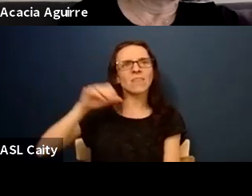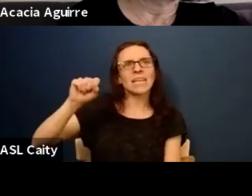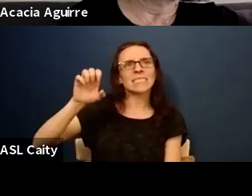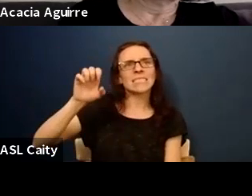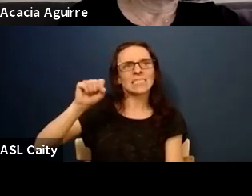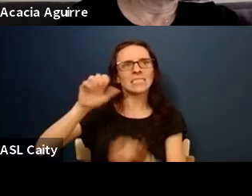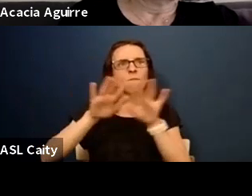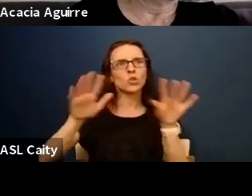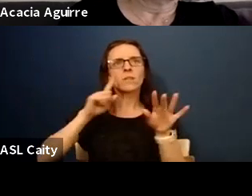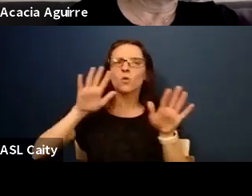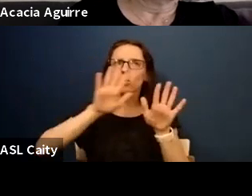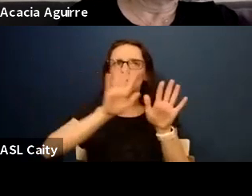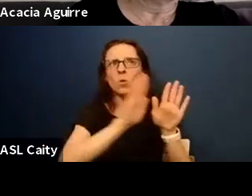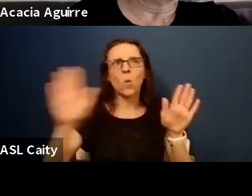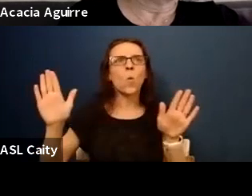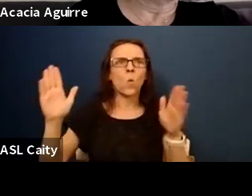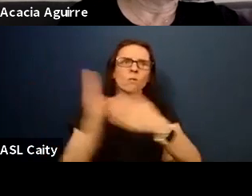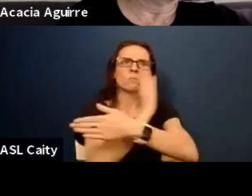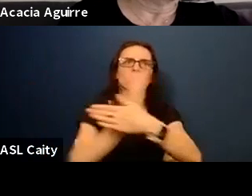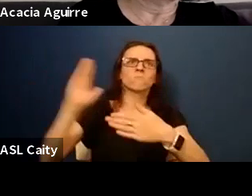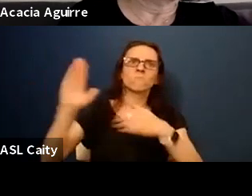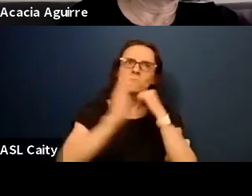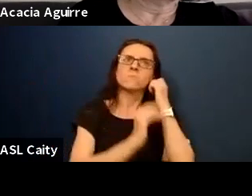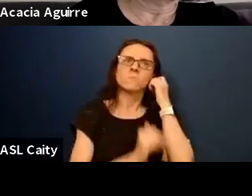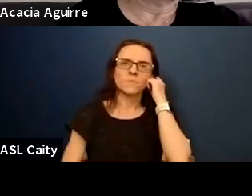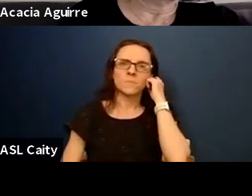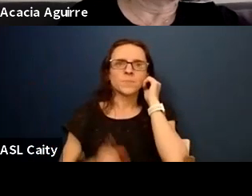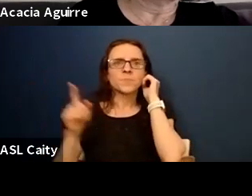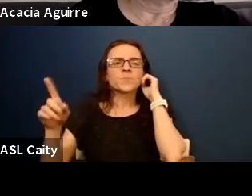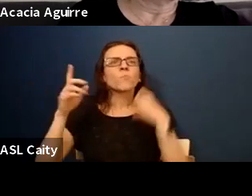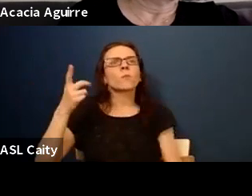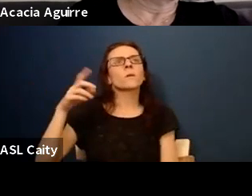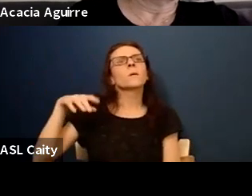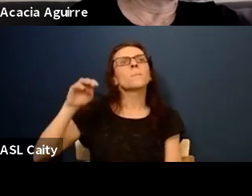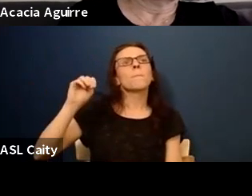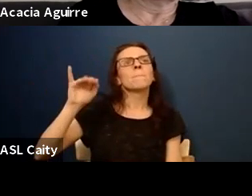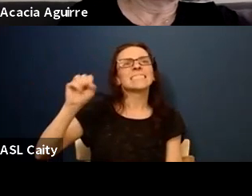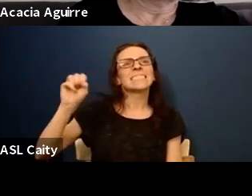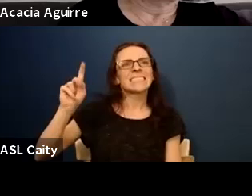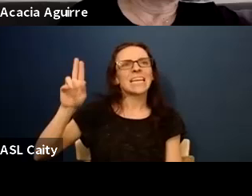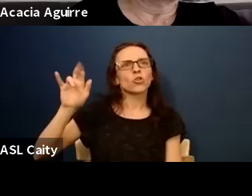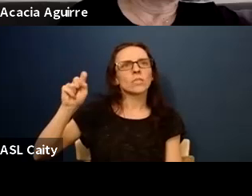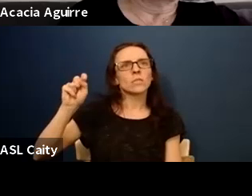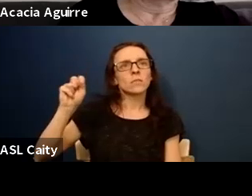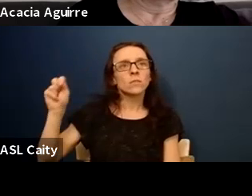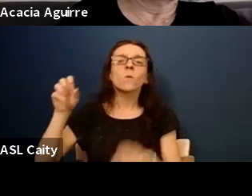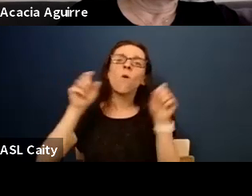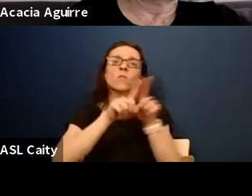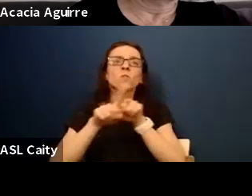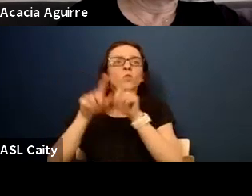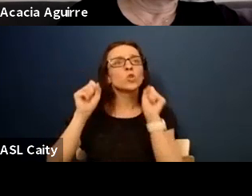of the spectrum. You could also flesh out what Dr. Tung suggested to the